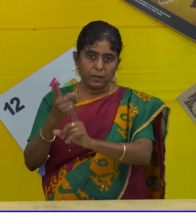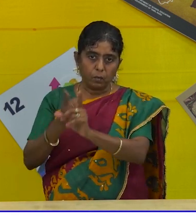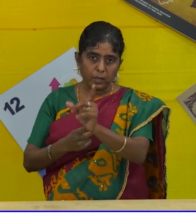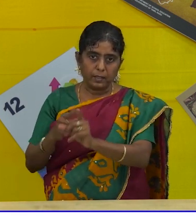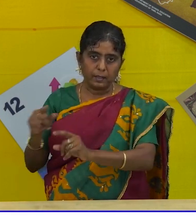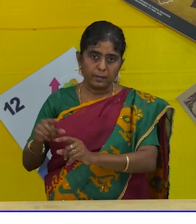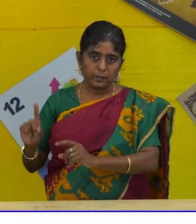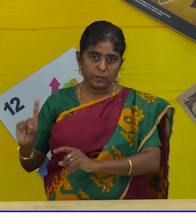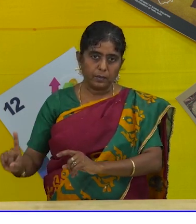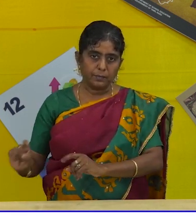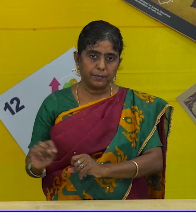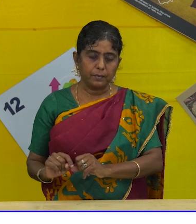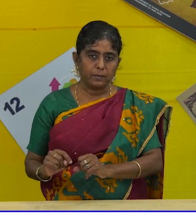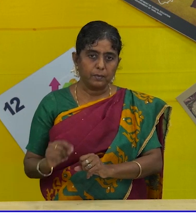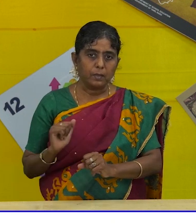1.